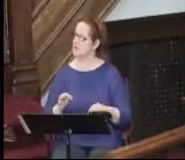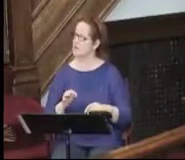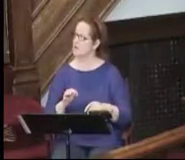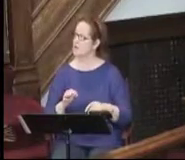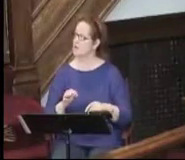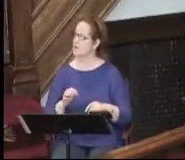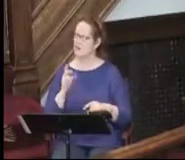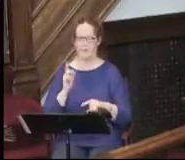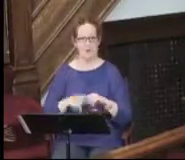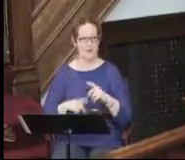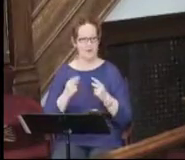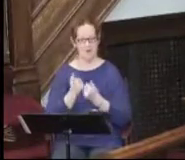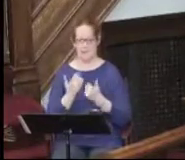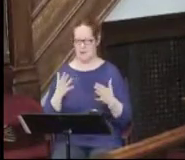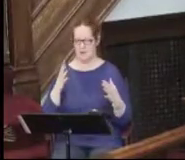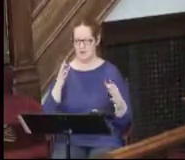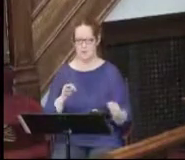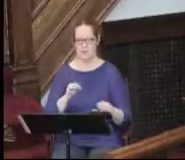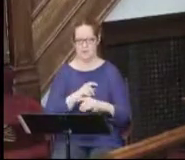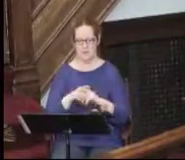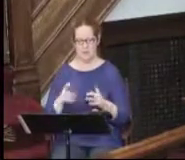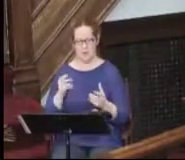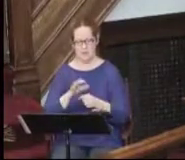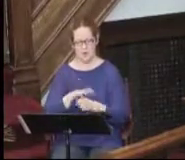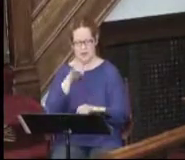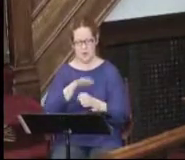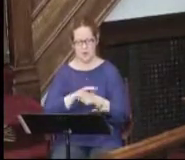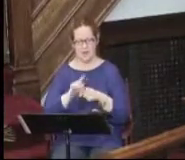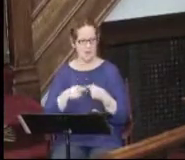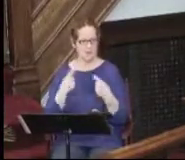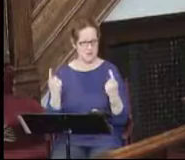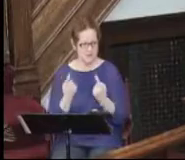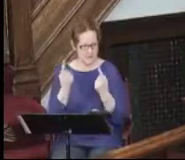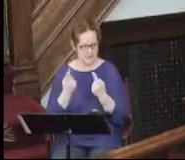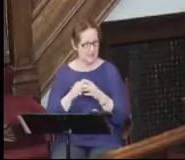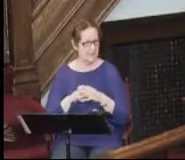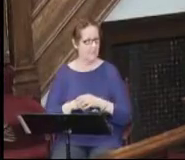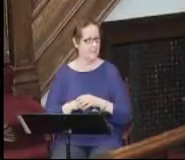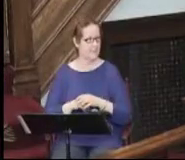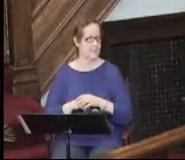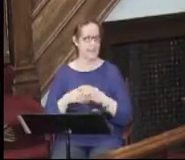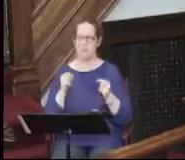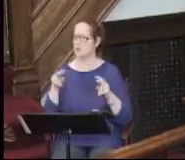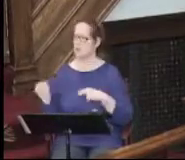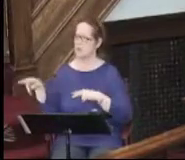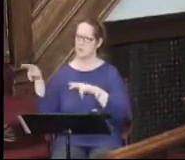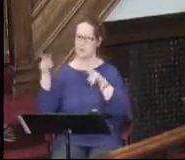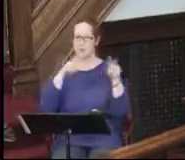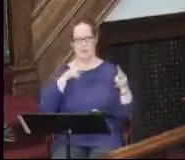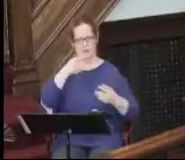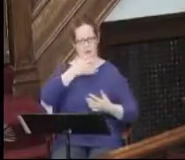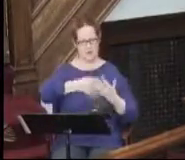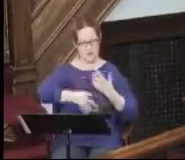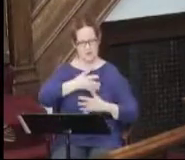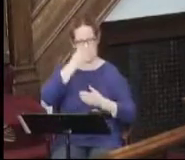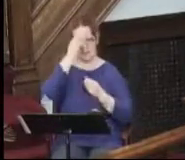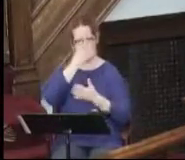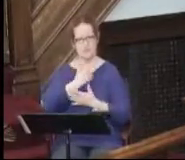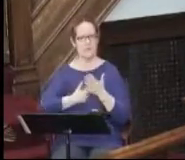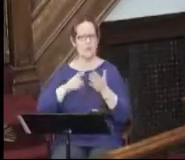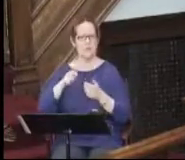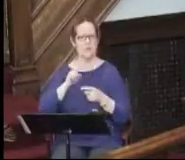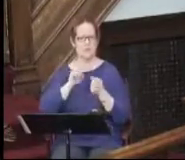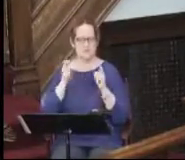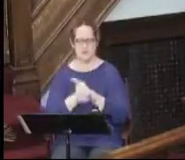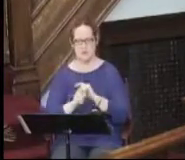everything, absolutely. But I want you to get angry about something. I want you to look around at our society and say, what needs to change?